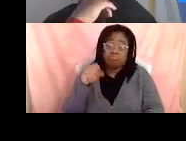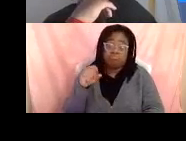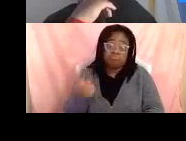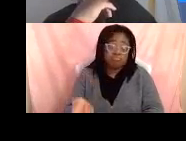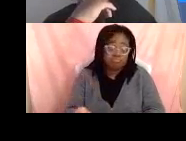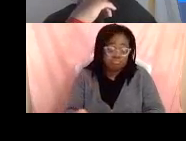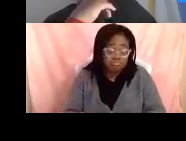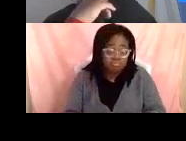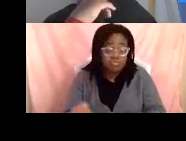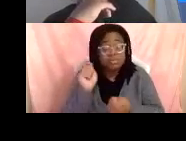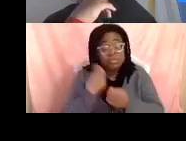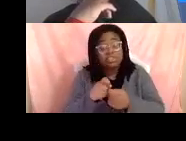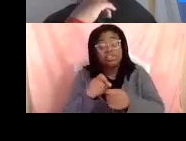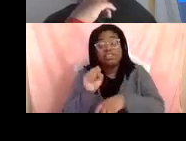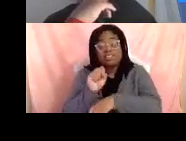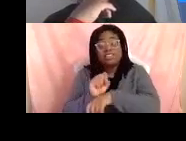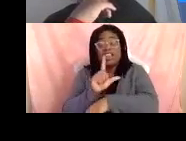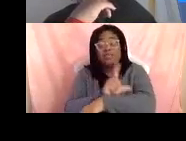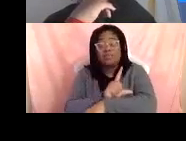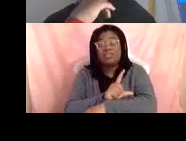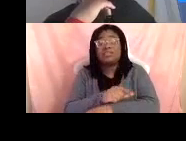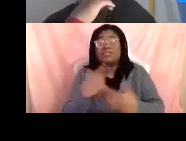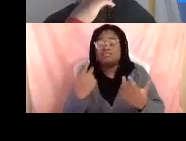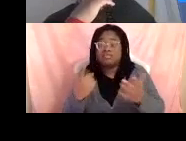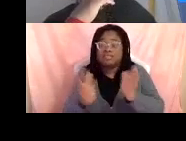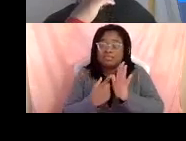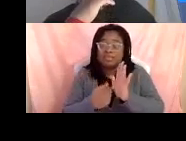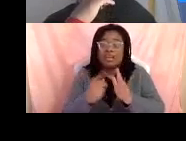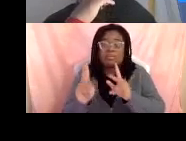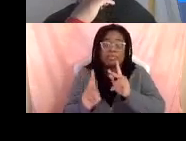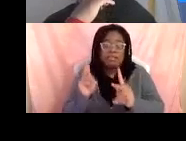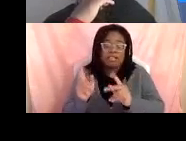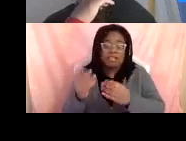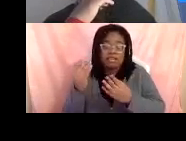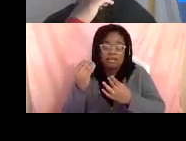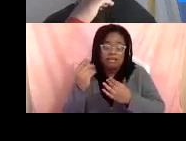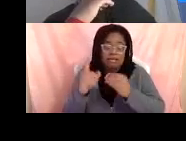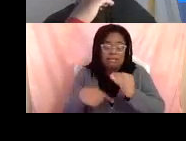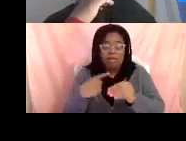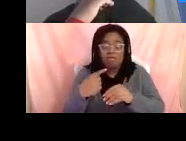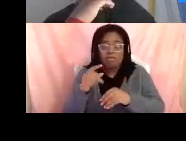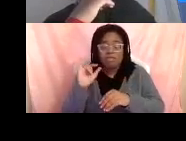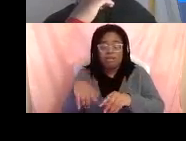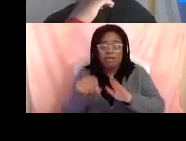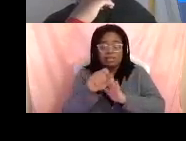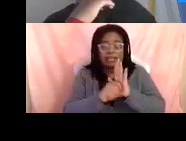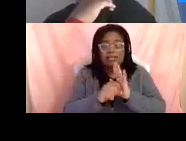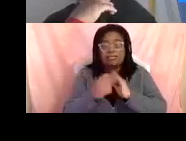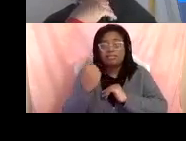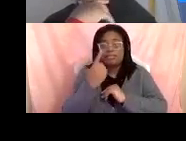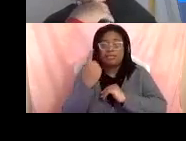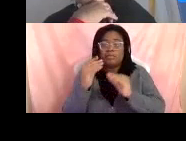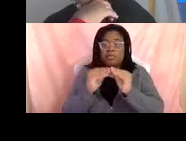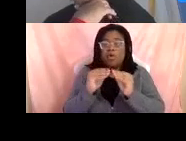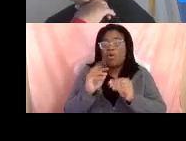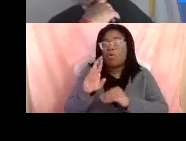In particular, St. Louis. People sometimes who think of St. Louis as maybe being more rural